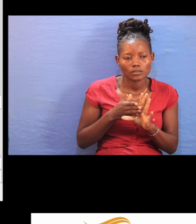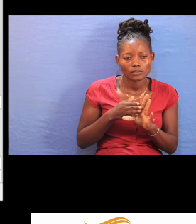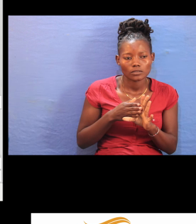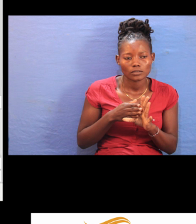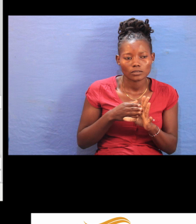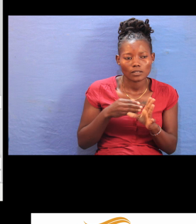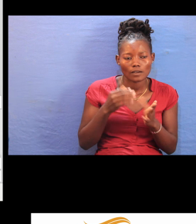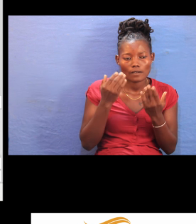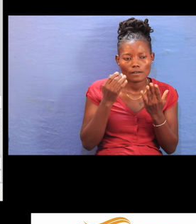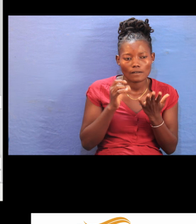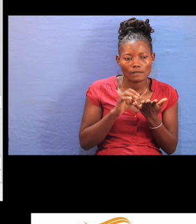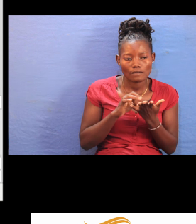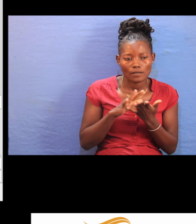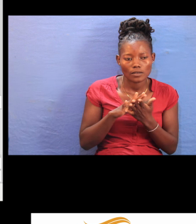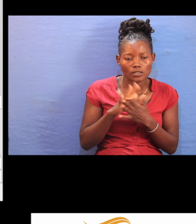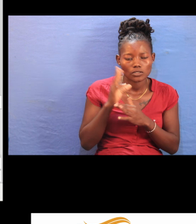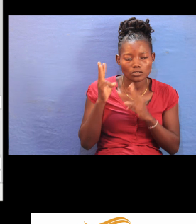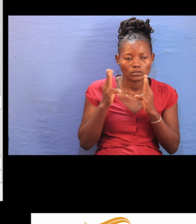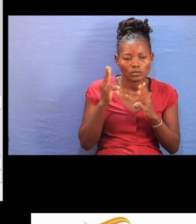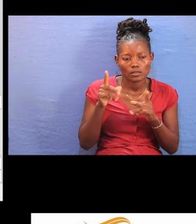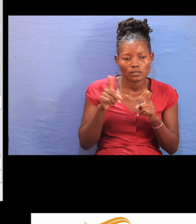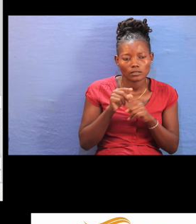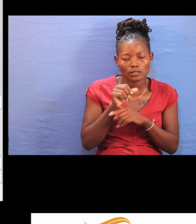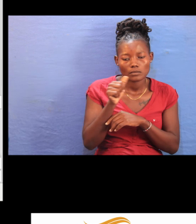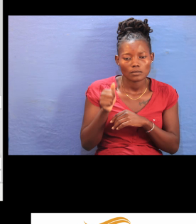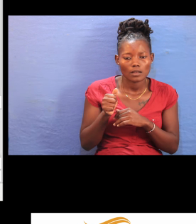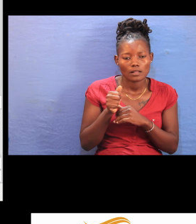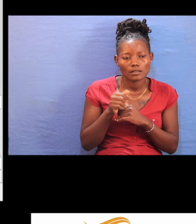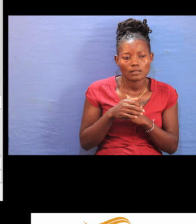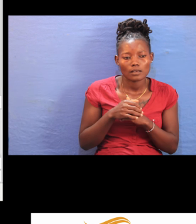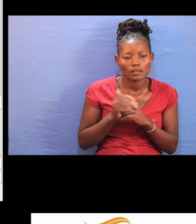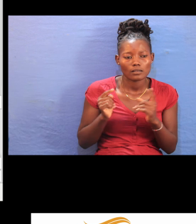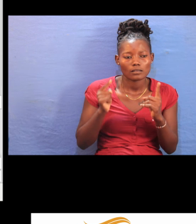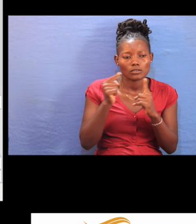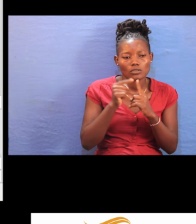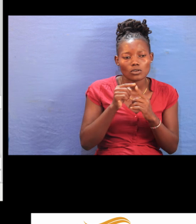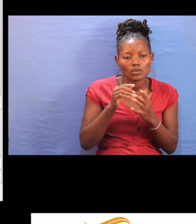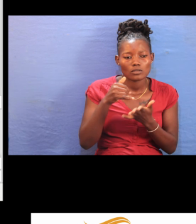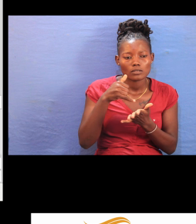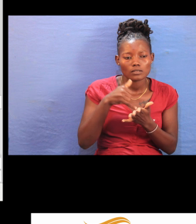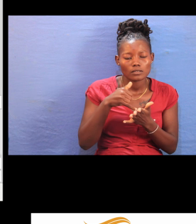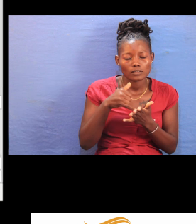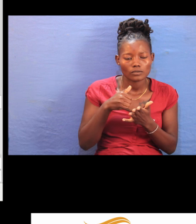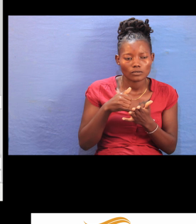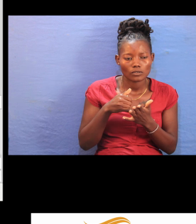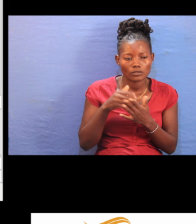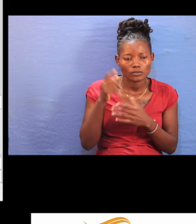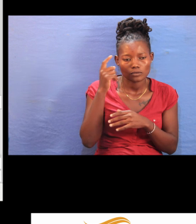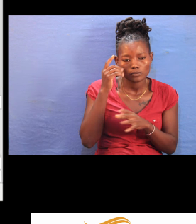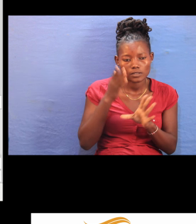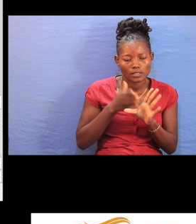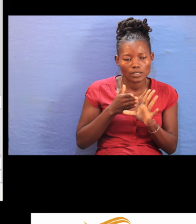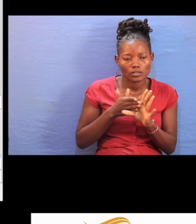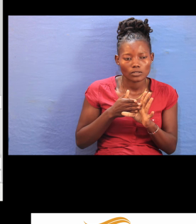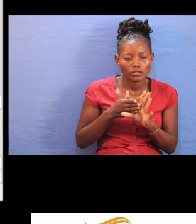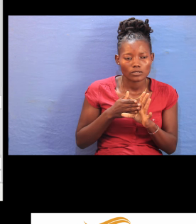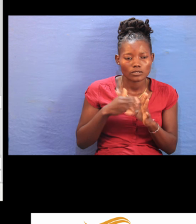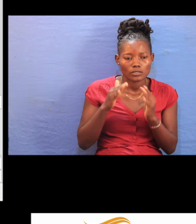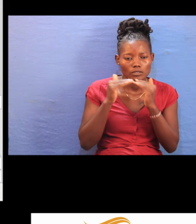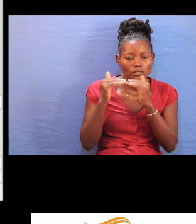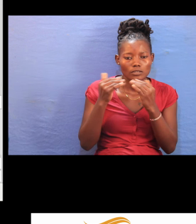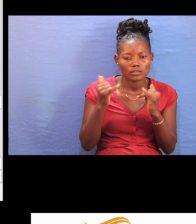anxiety, confidence, and satisfaction. Goals influence psychological states. The